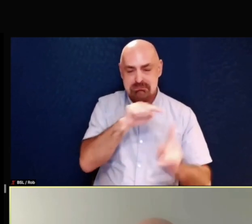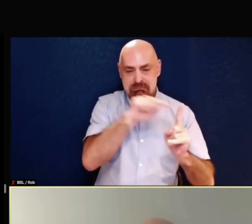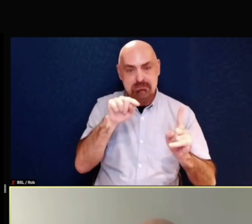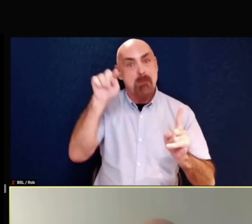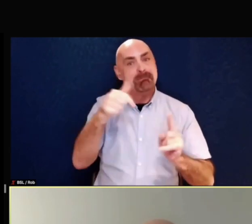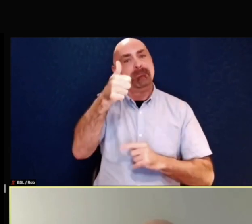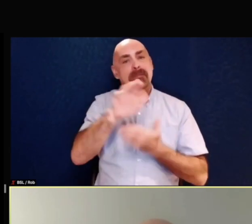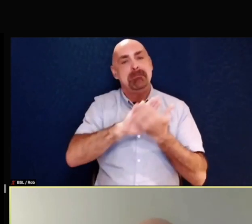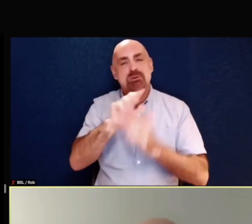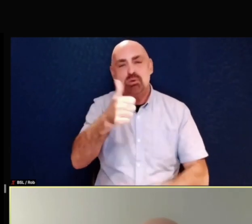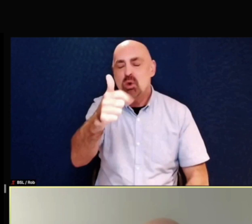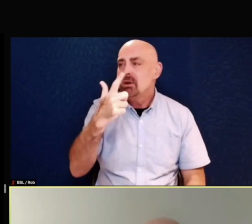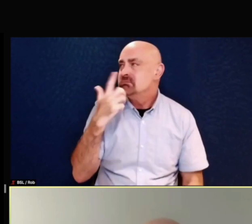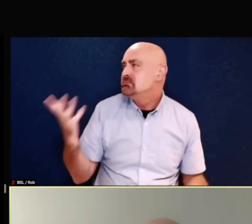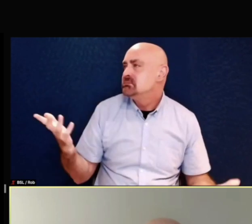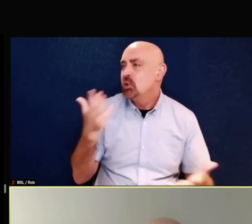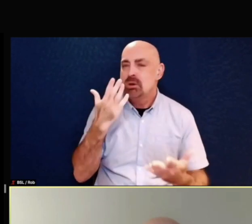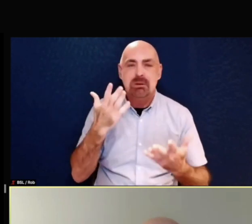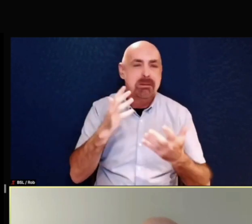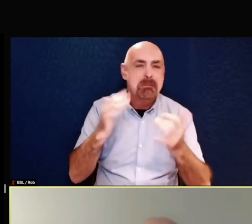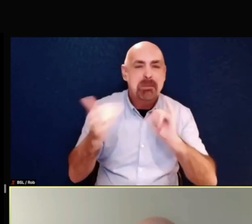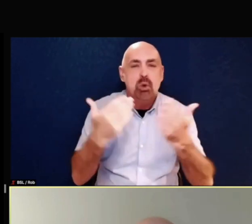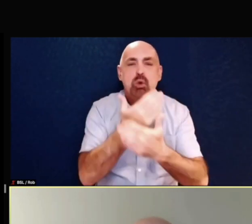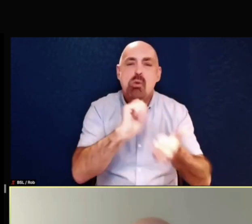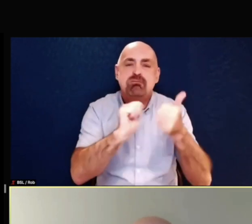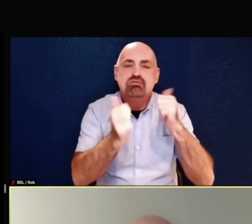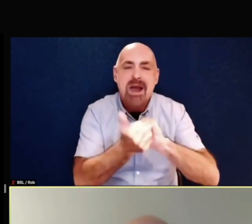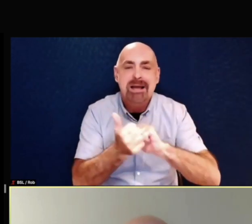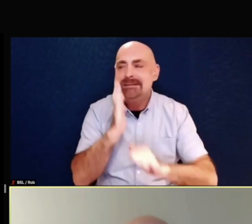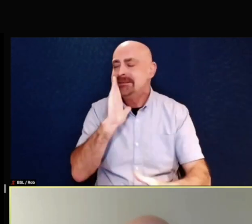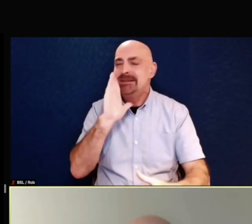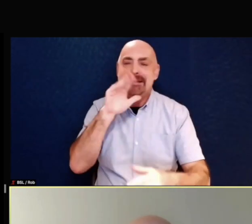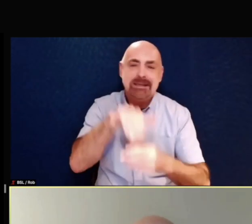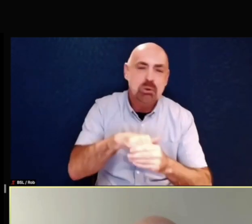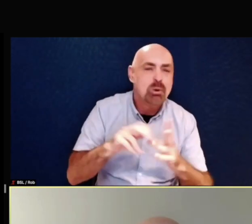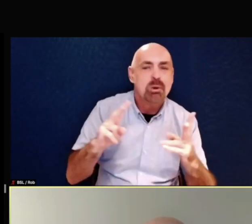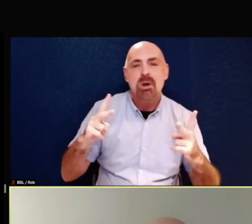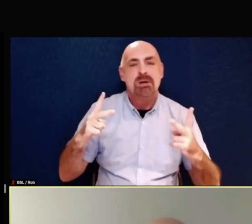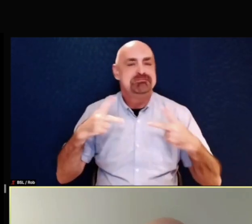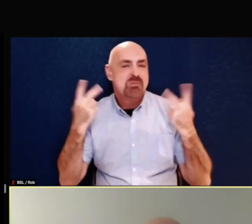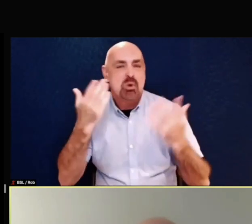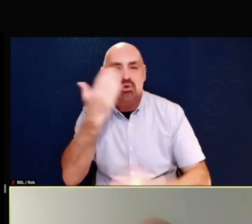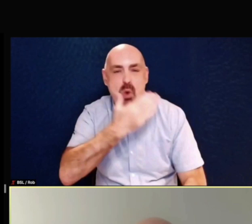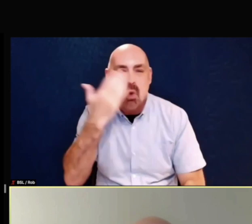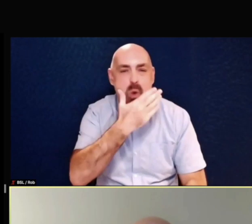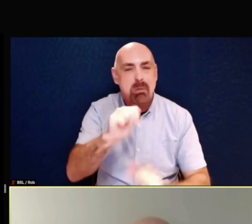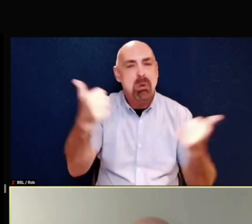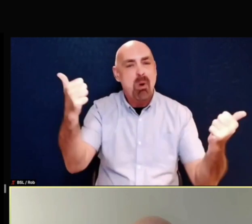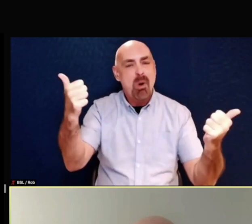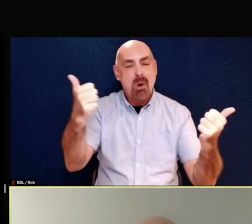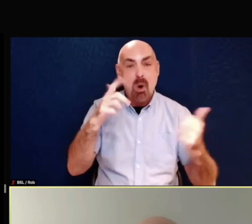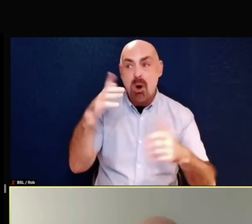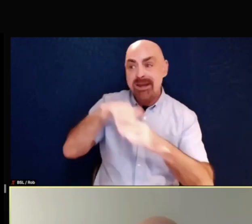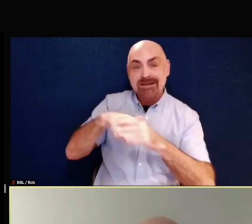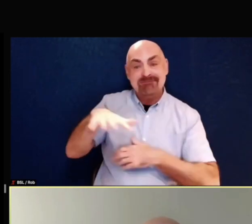So you're seeing things like perhaps they made a new friend or friendship groups, perhaps they got into a particularly good school, perhaps there was something that happened within their family